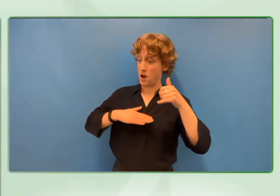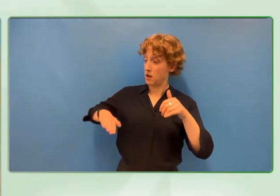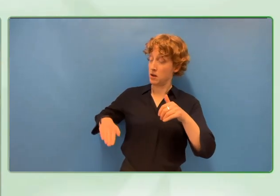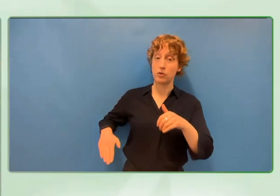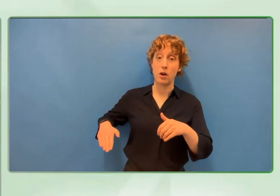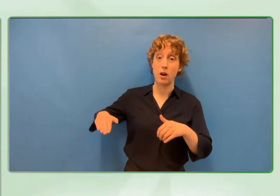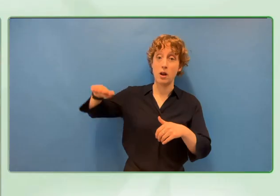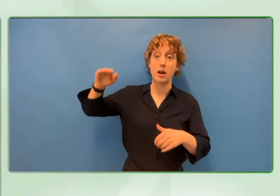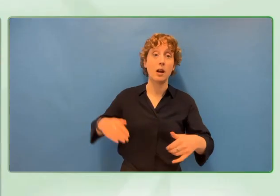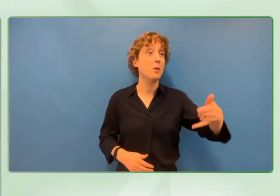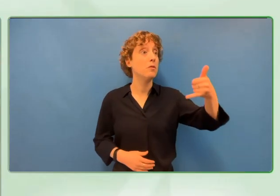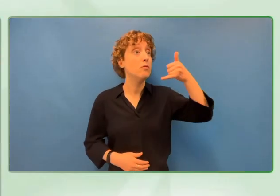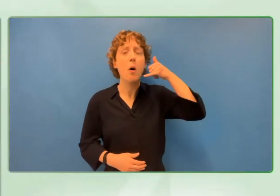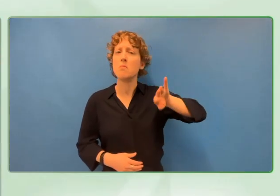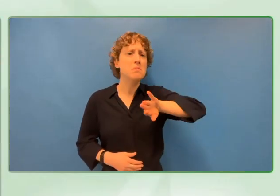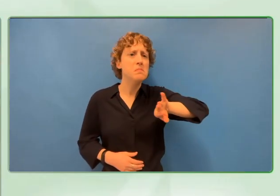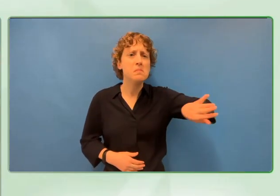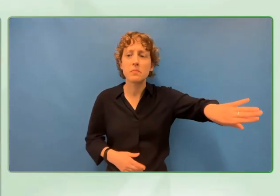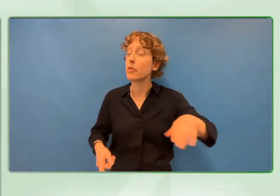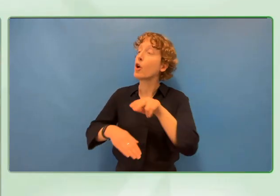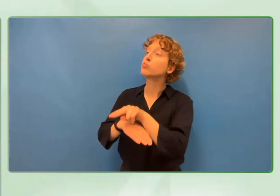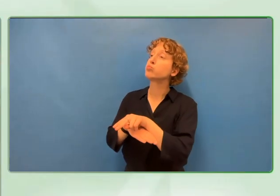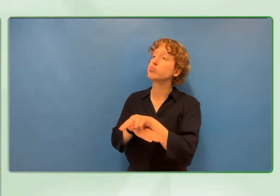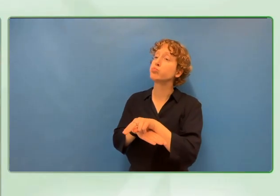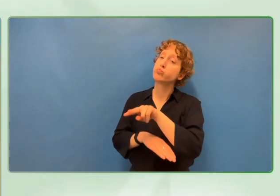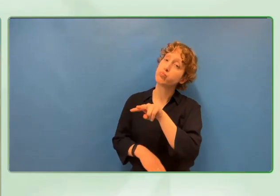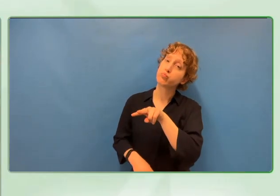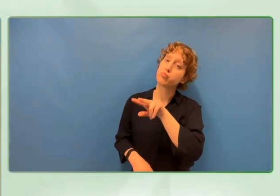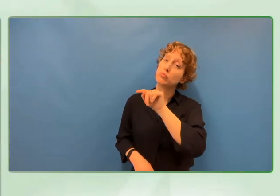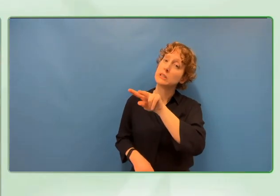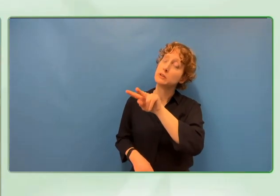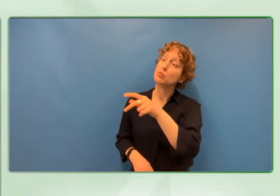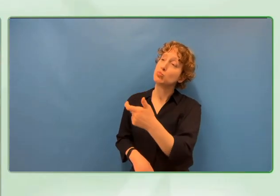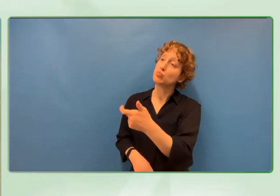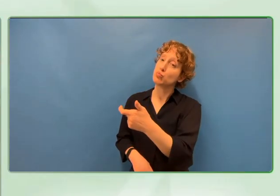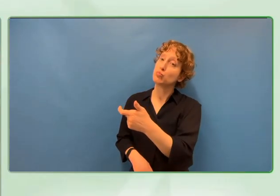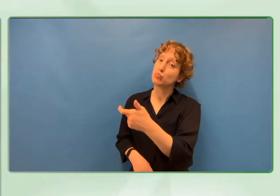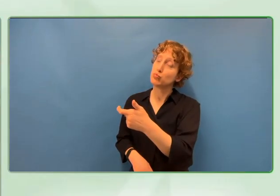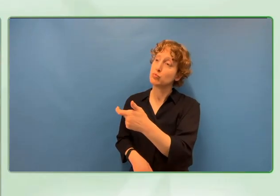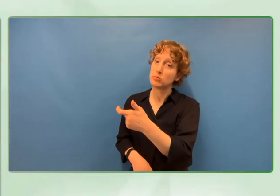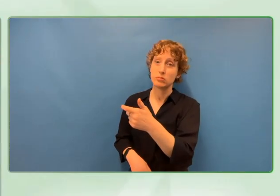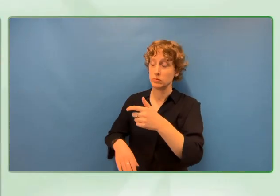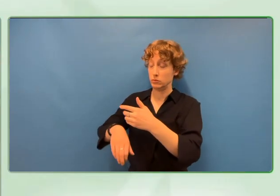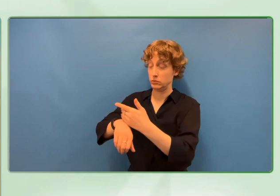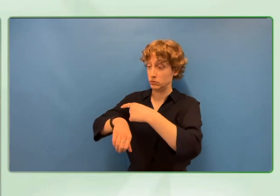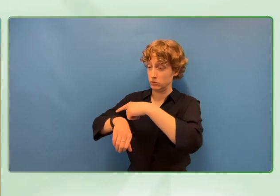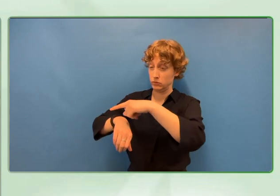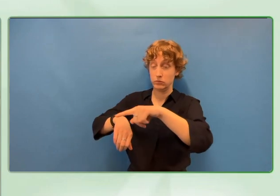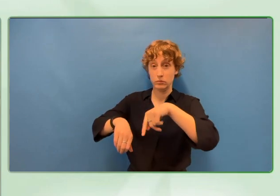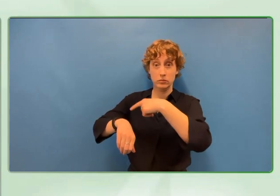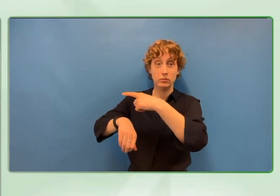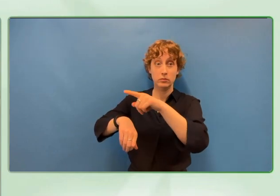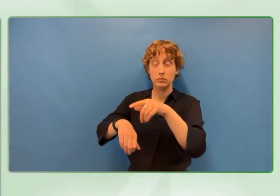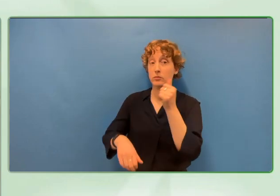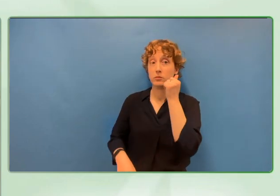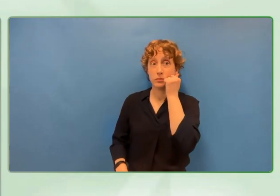cartoons. It is a Peppa Pig cartoon, for 10 minutes a day. So they were like twins, and they were always playing, always